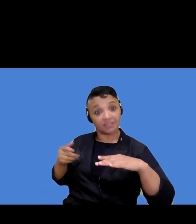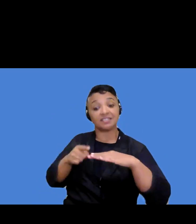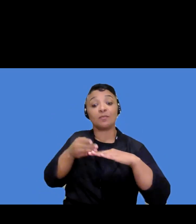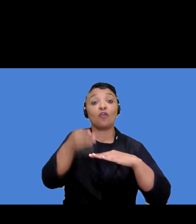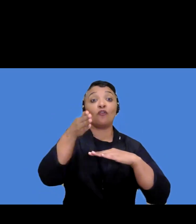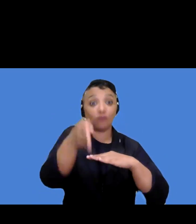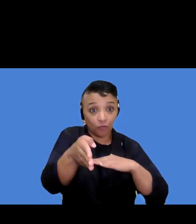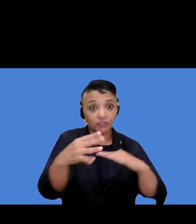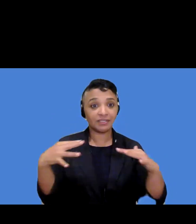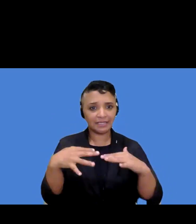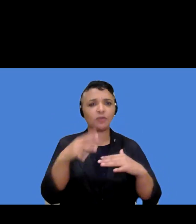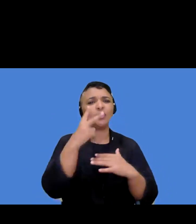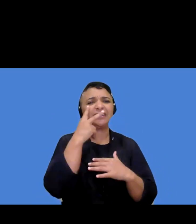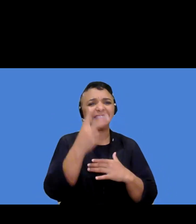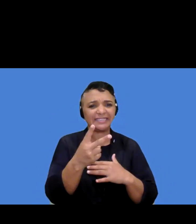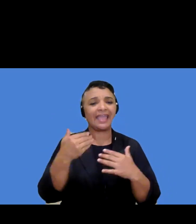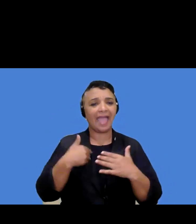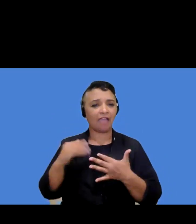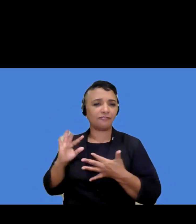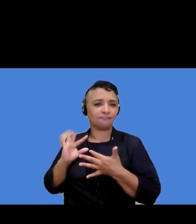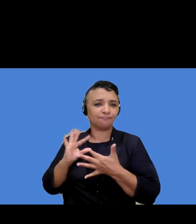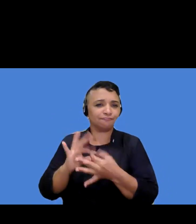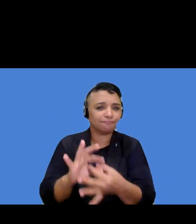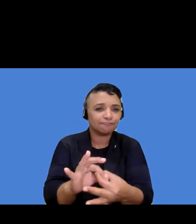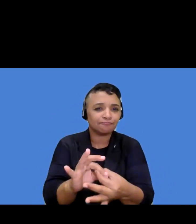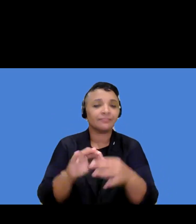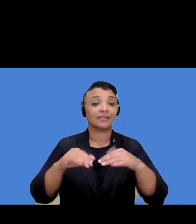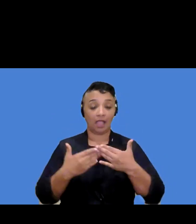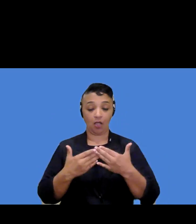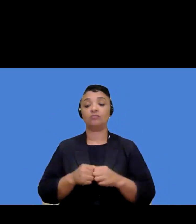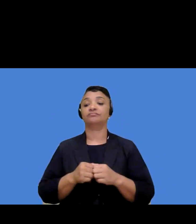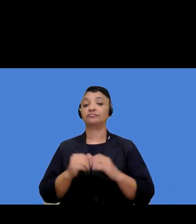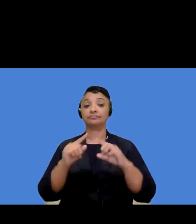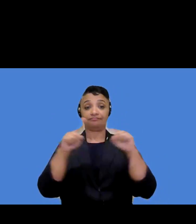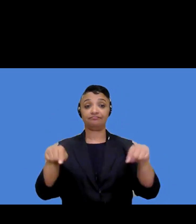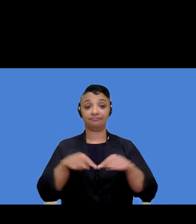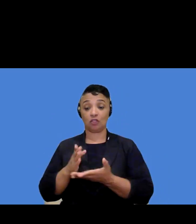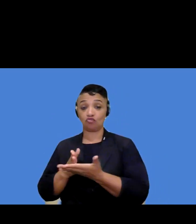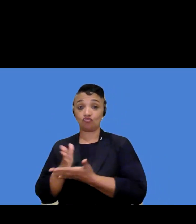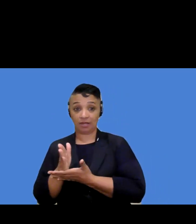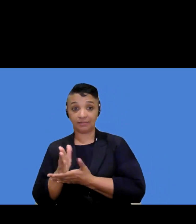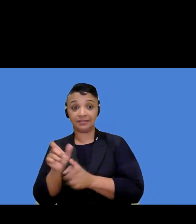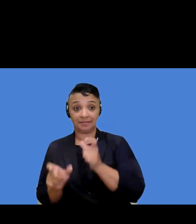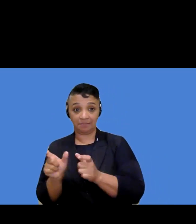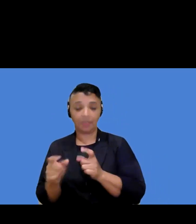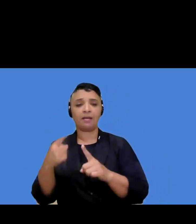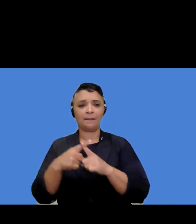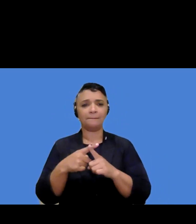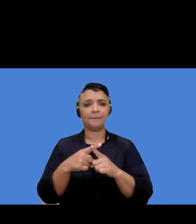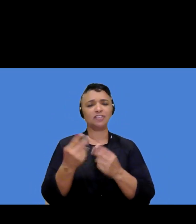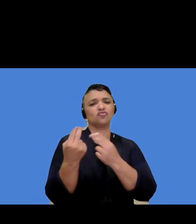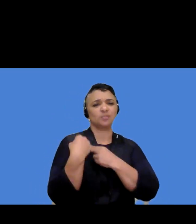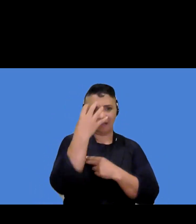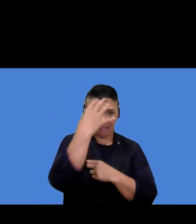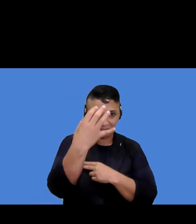will set a triangular relationship between the right holders, duty bearers, and multi-stakeholders for